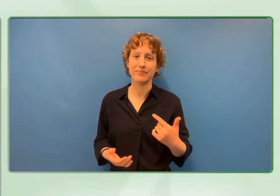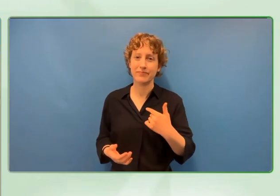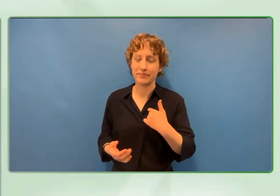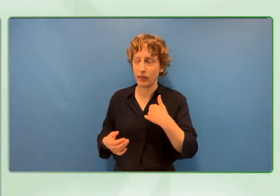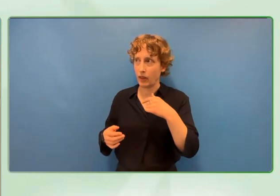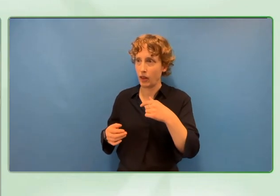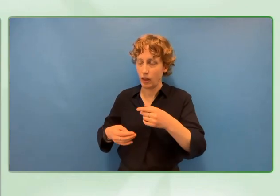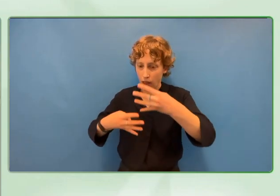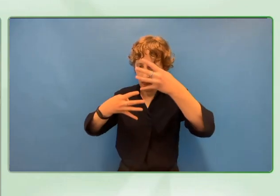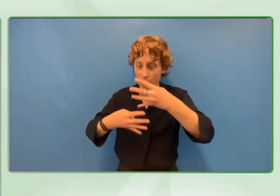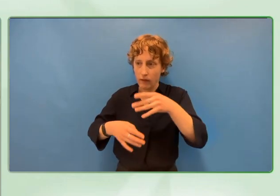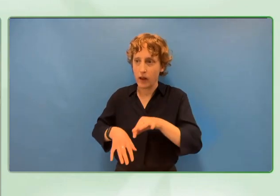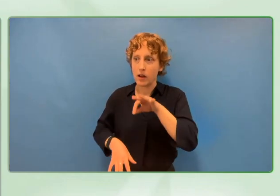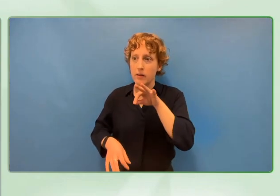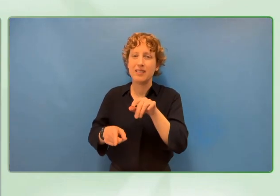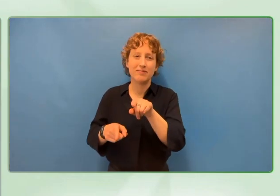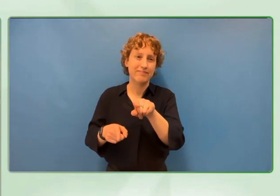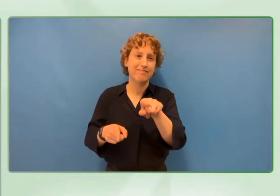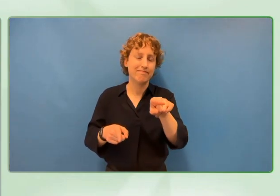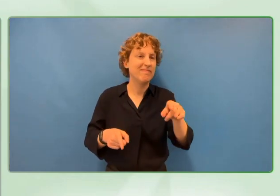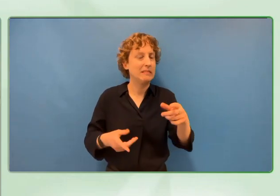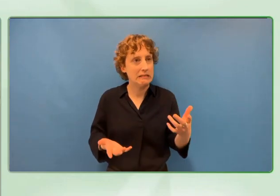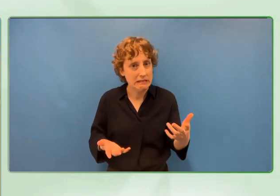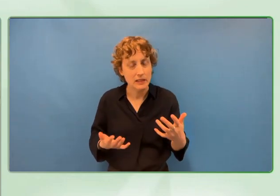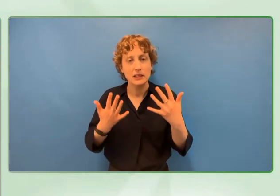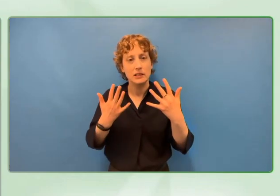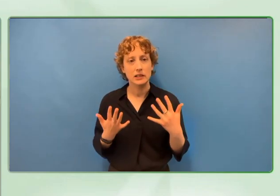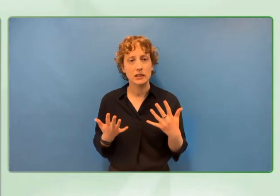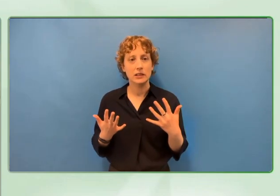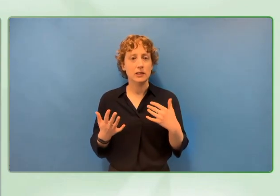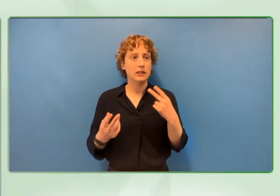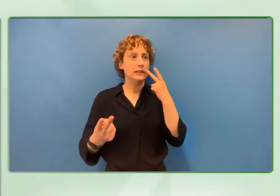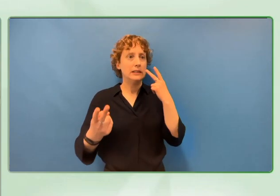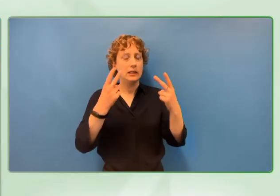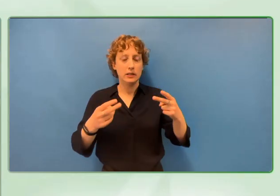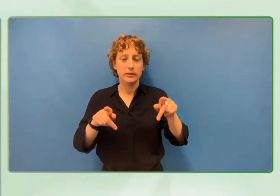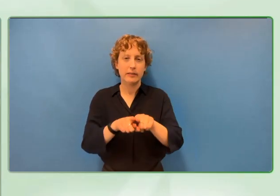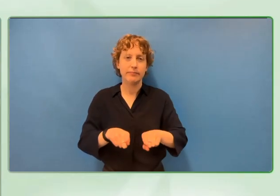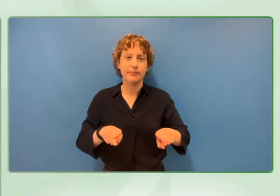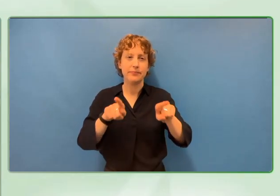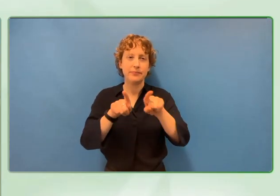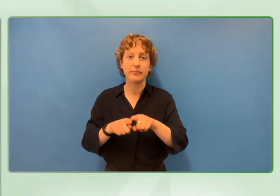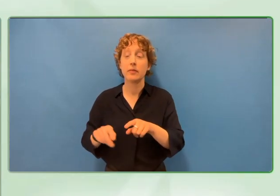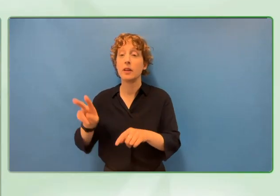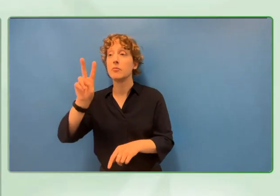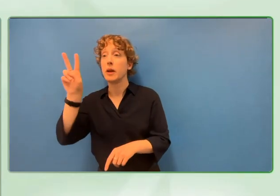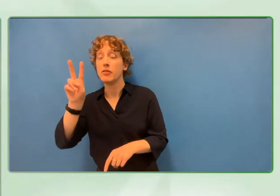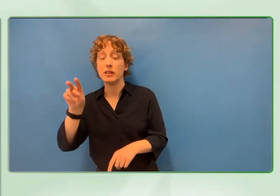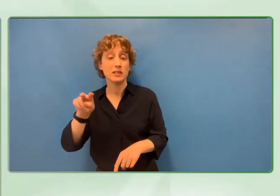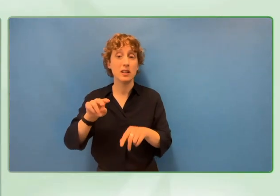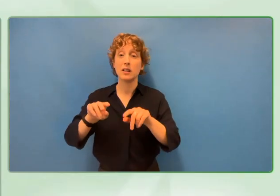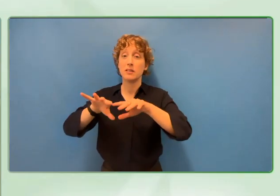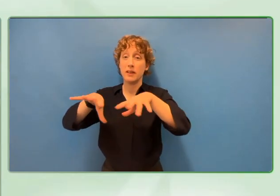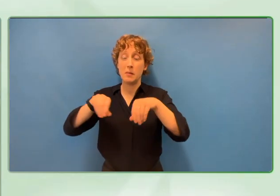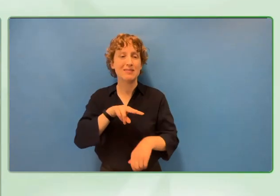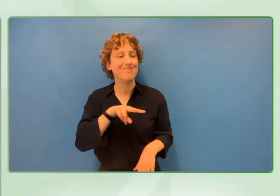work in the UK, and unfortunately, everything I've sort of come across in terms of parents and such have confirmed these studies.